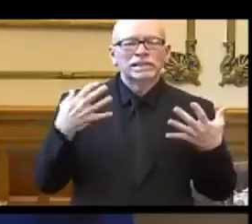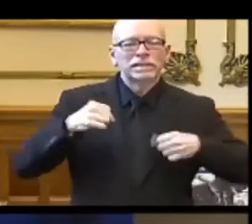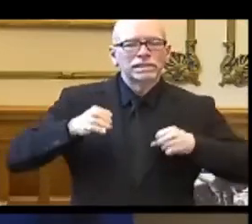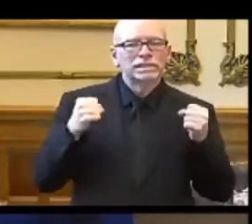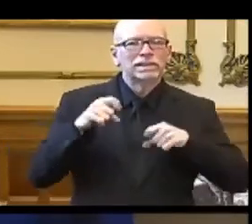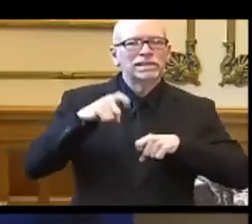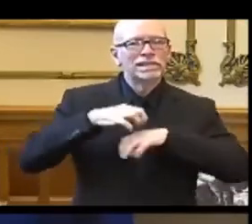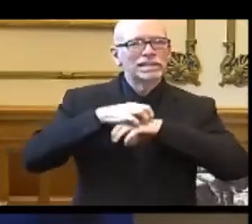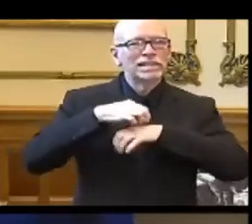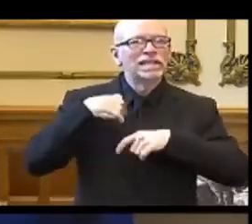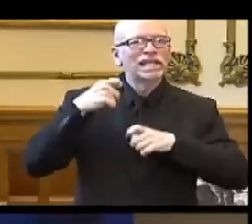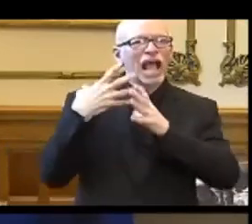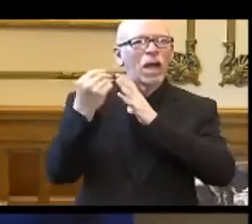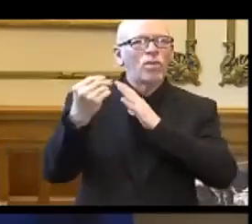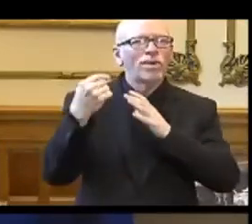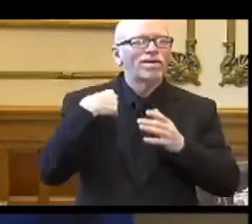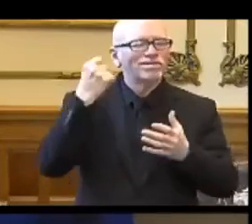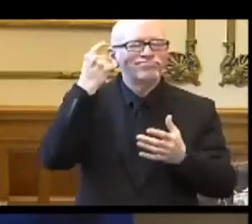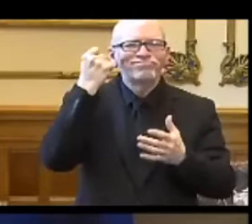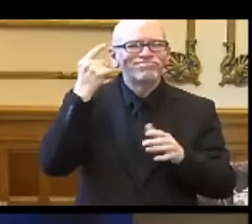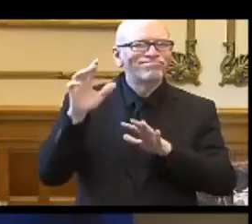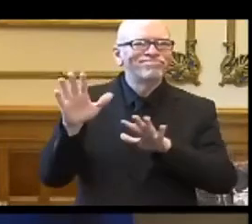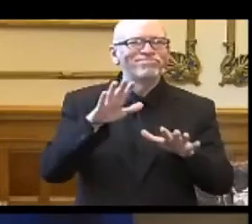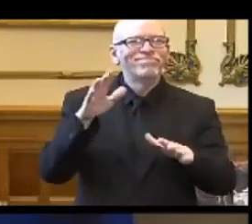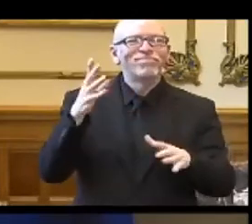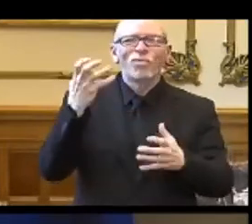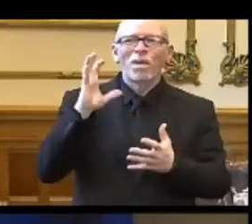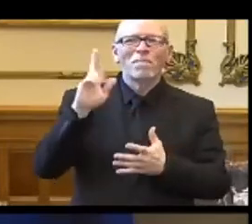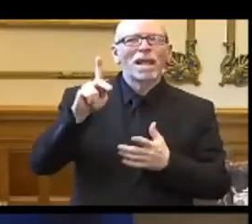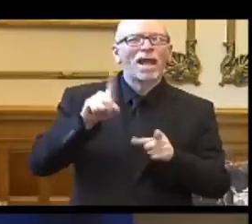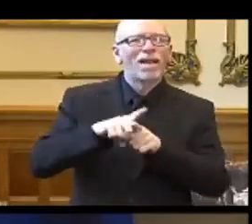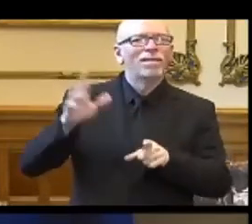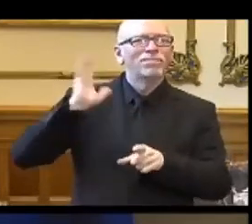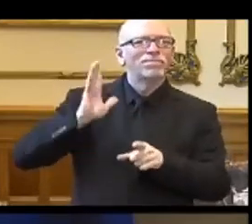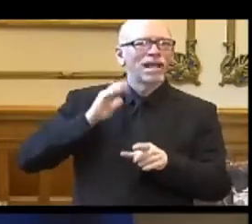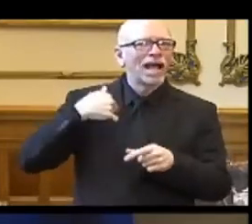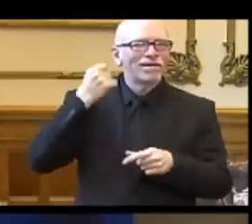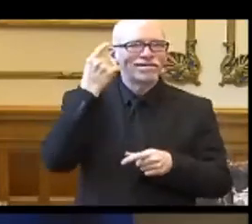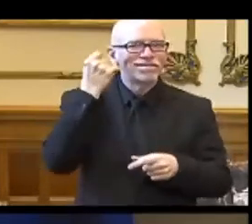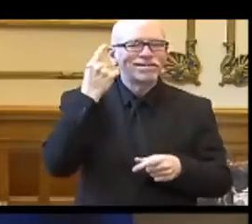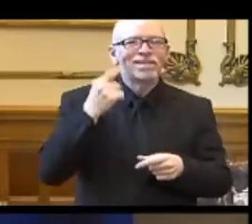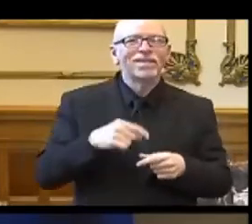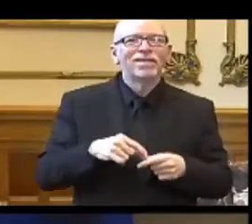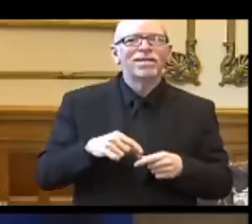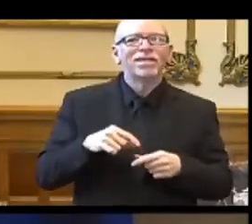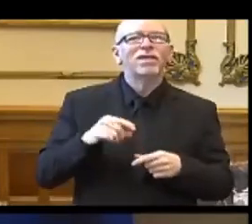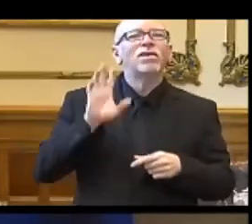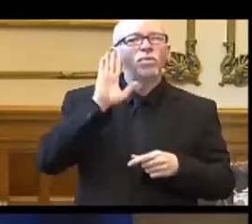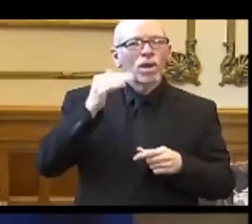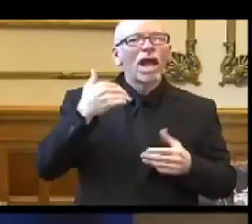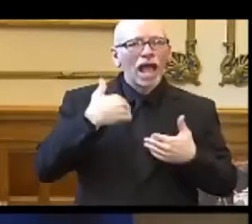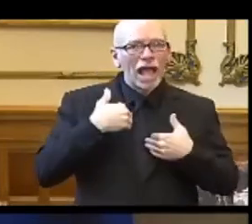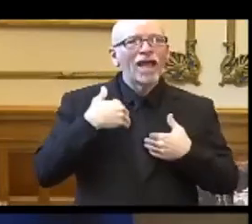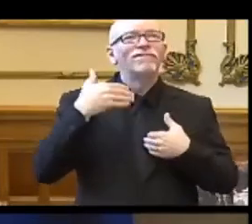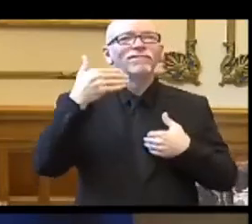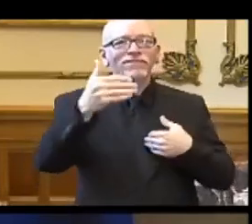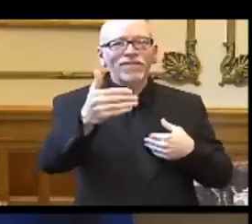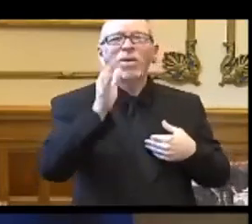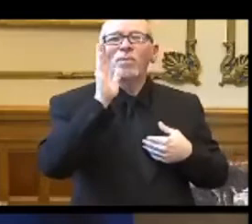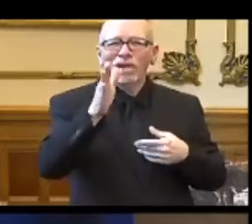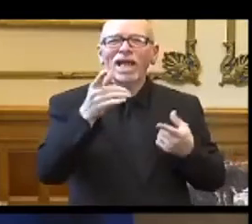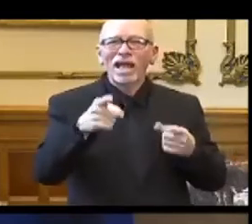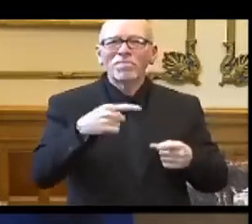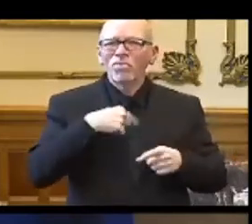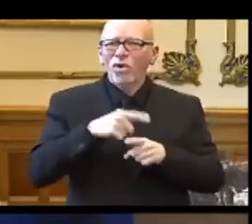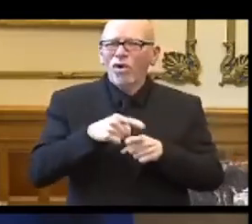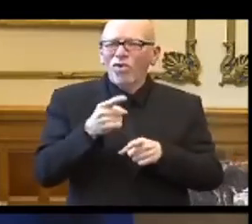out there and get back out the way things used to be. There will be a new normal, and we will get there. And we're on the